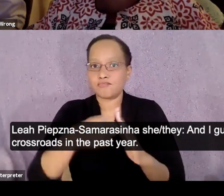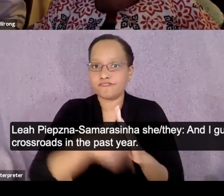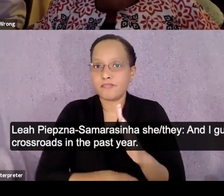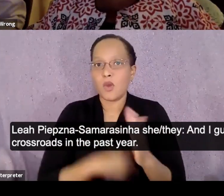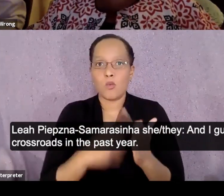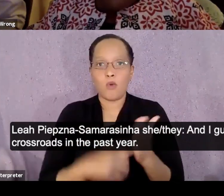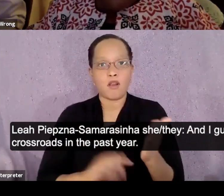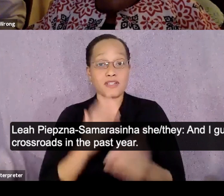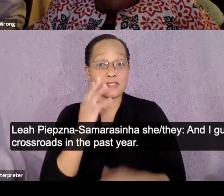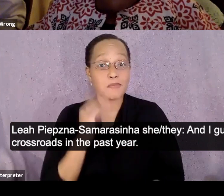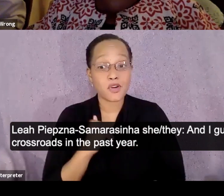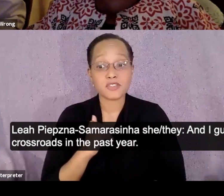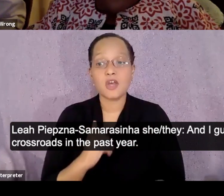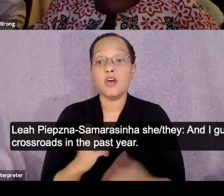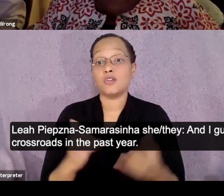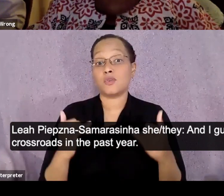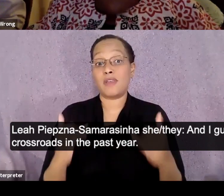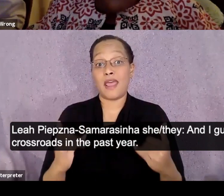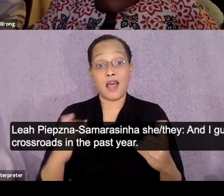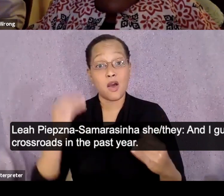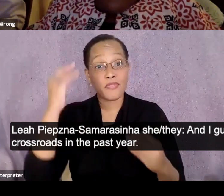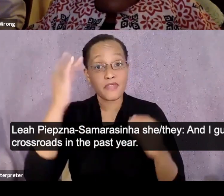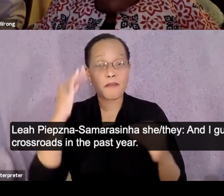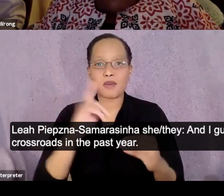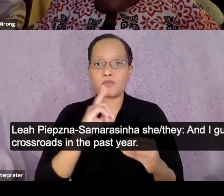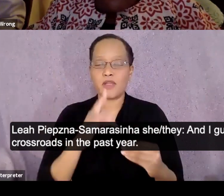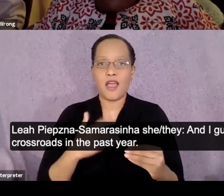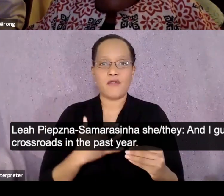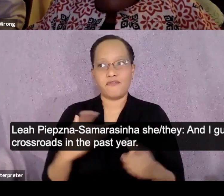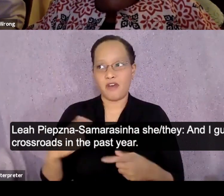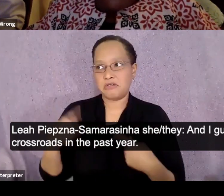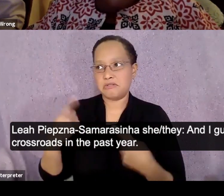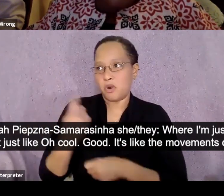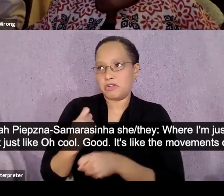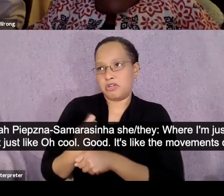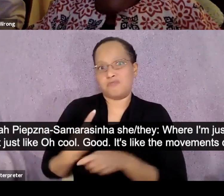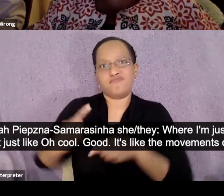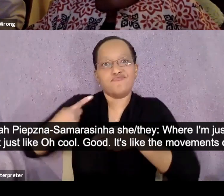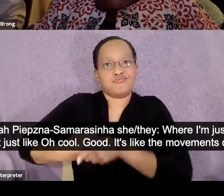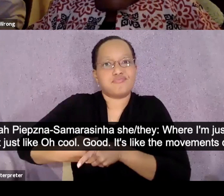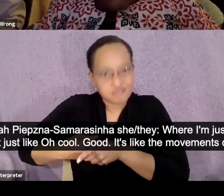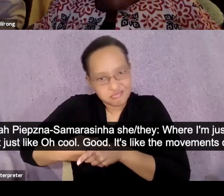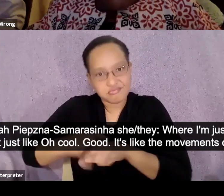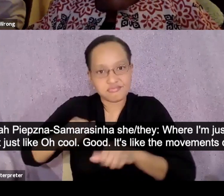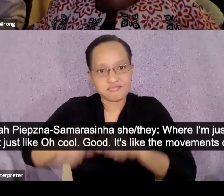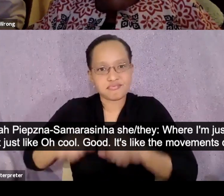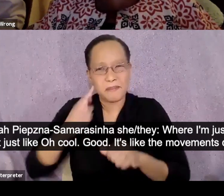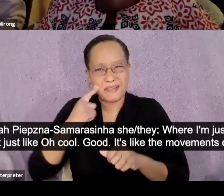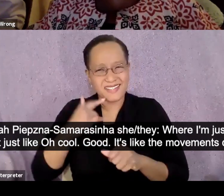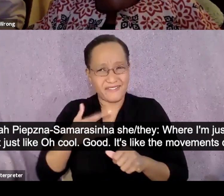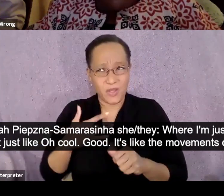it to where we are now, I've really felt at a crossroads in the past year where I'm just like, what am I doing? Like,